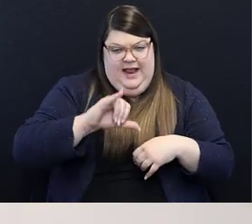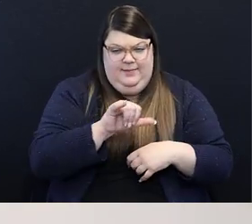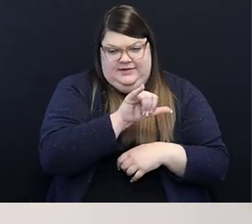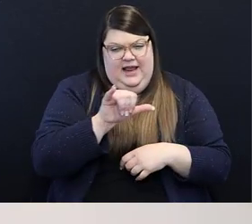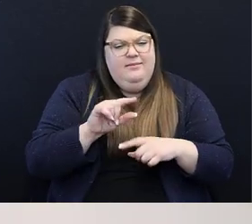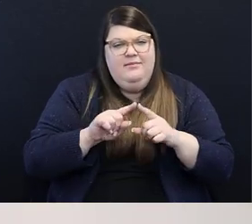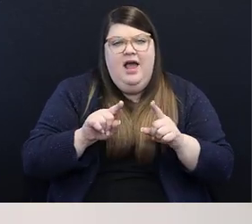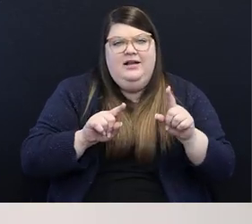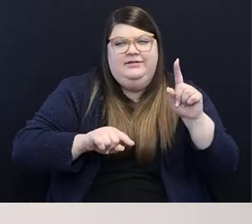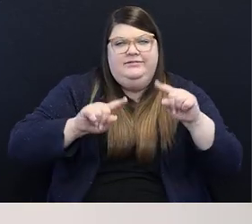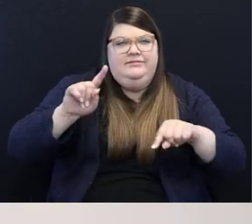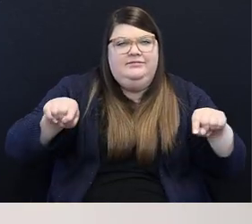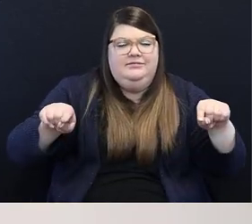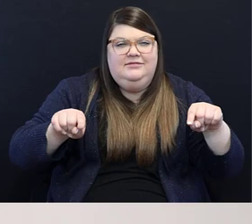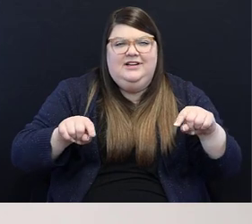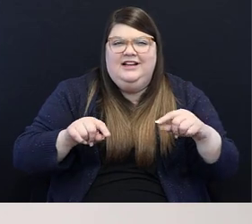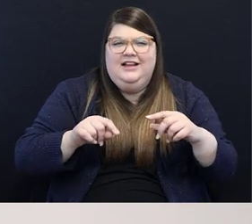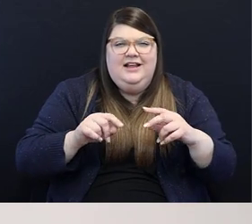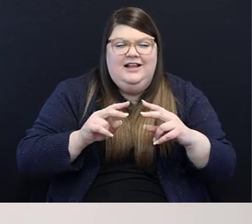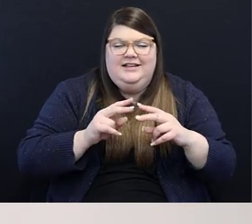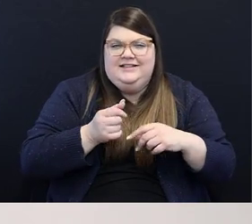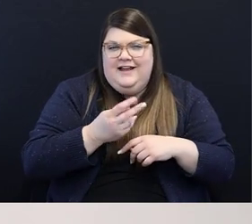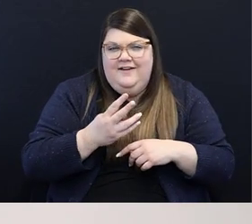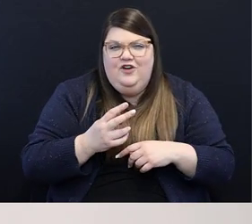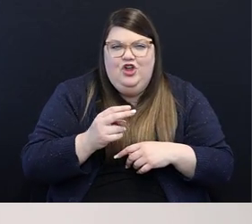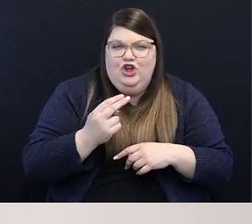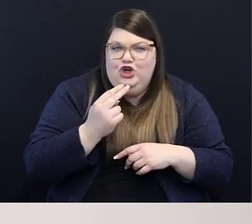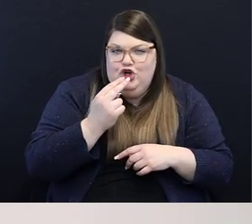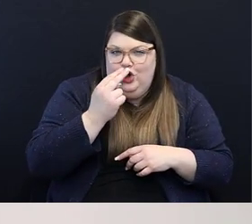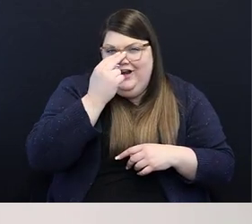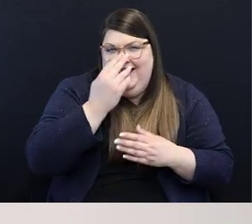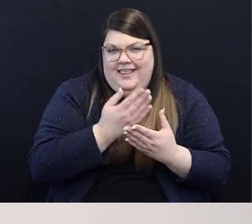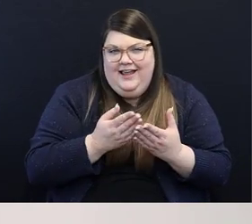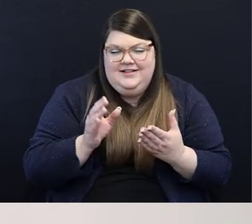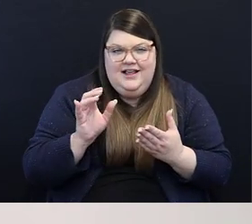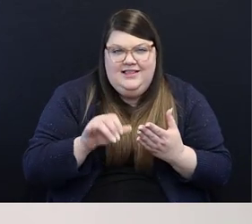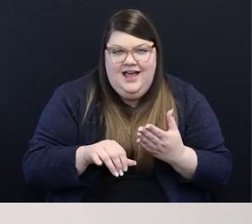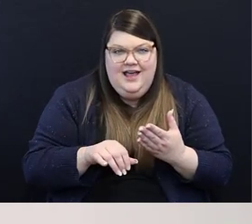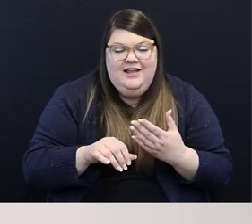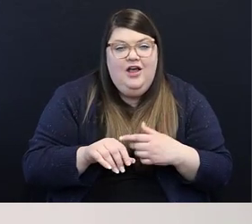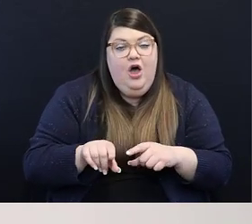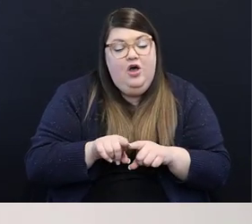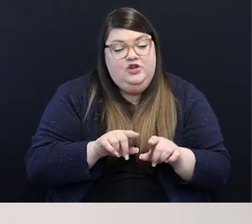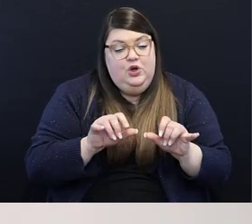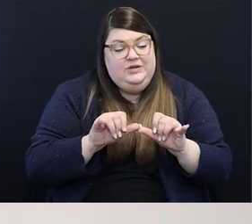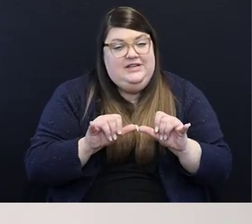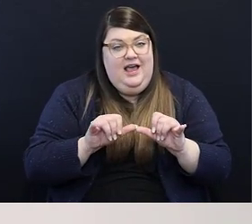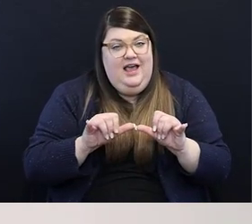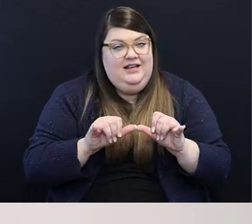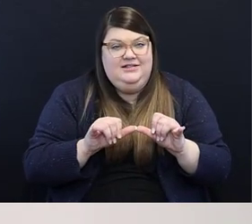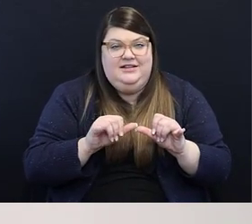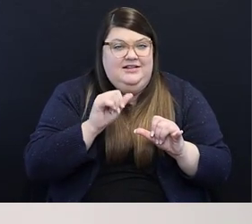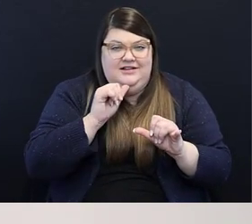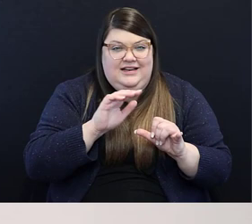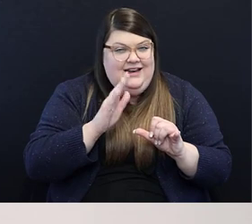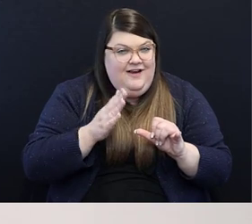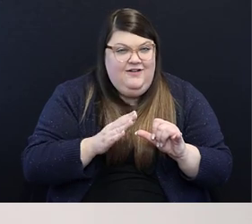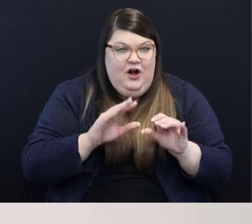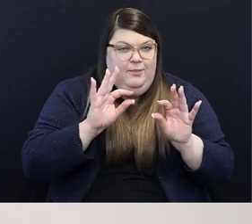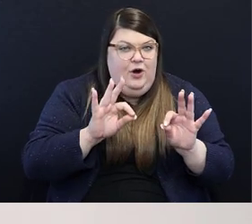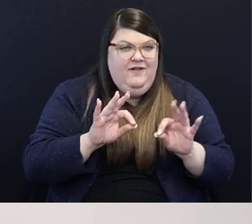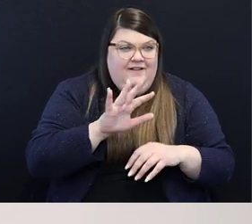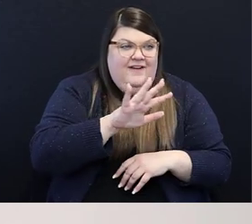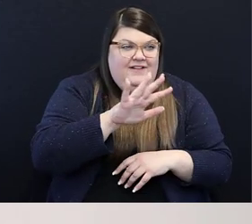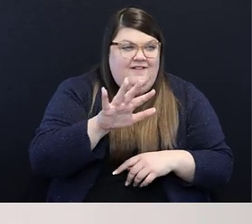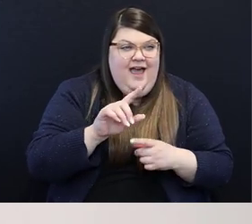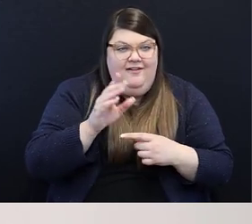that. And I do that with the size of the paintings too. It's very rare there's a perfect 55 by 55. It's like 56